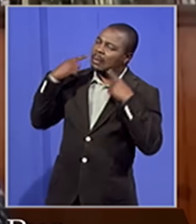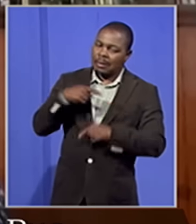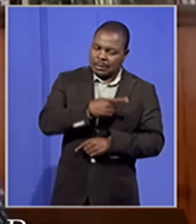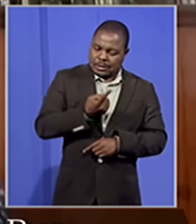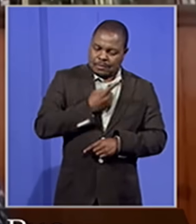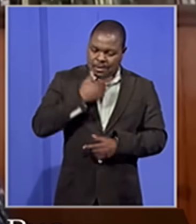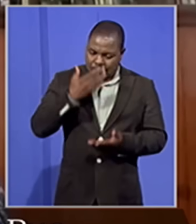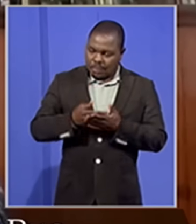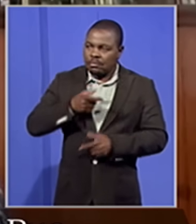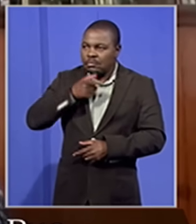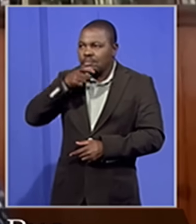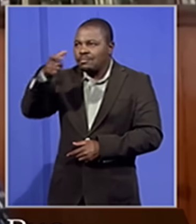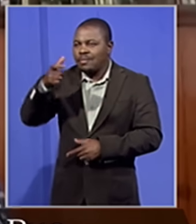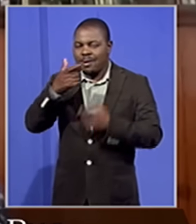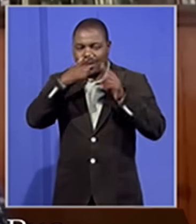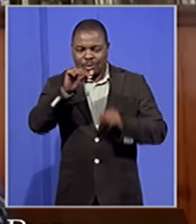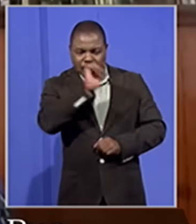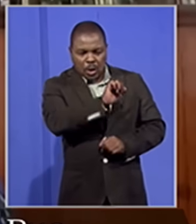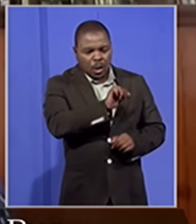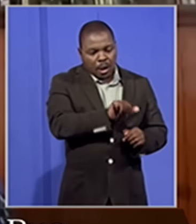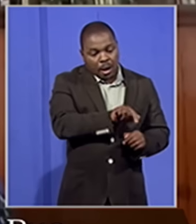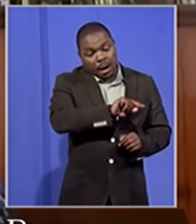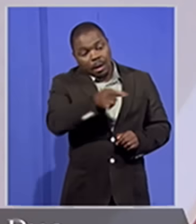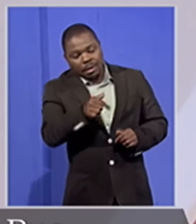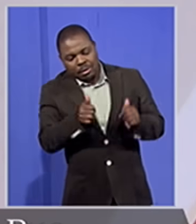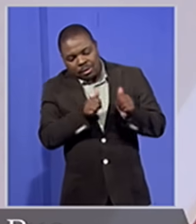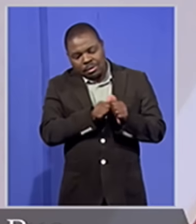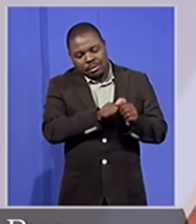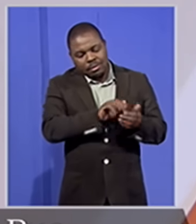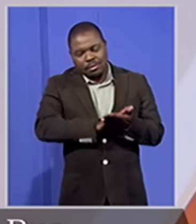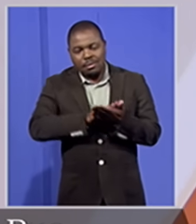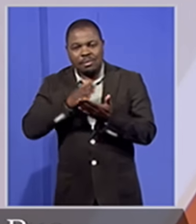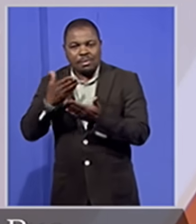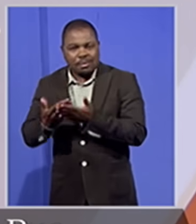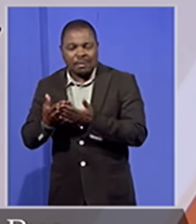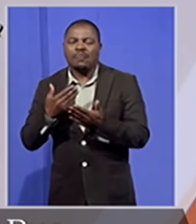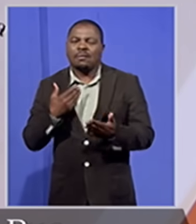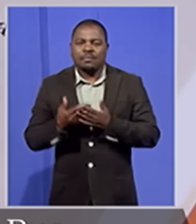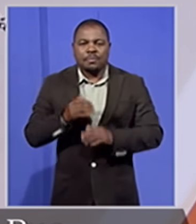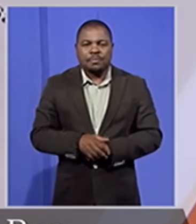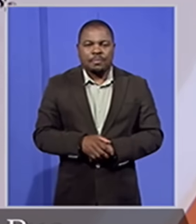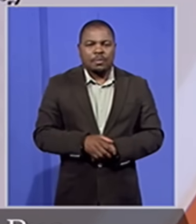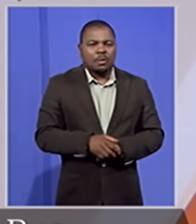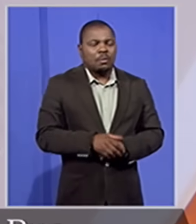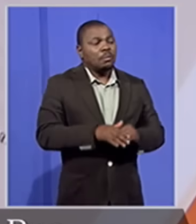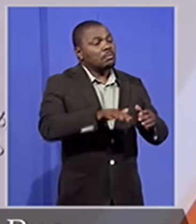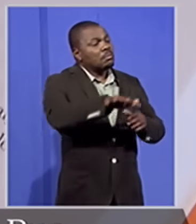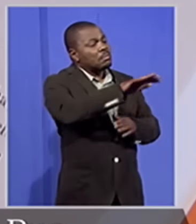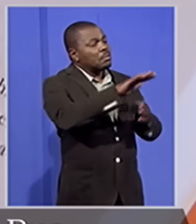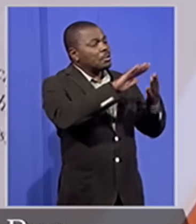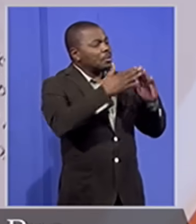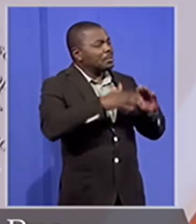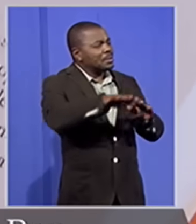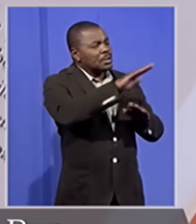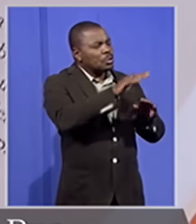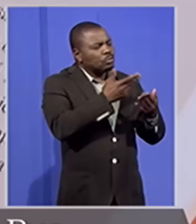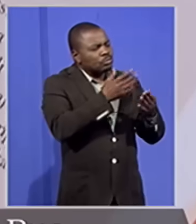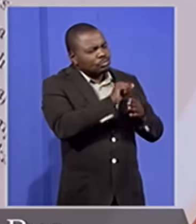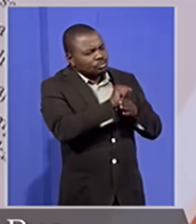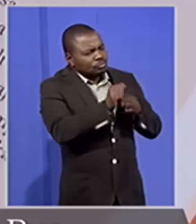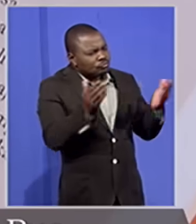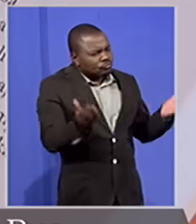ya hae, ebe e mong ka moo wa fetolela. Jwale le kgothaletsa setjhaba jwang ka kakaretso ho ba karolo ya leano lena la tshebediso ya